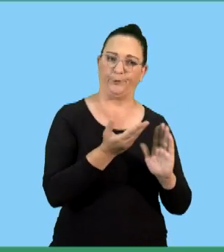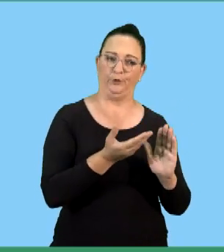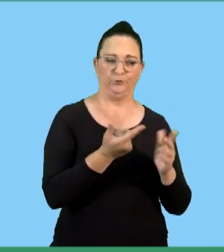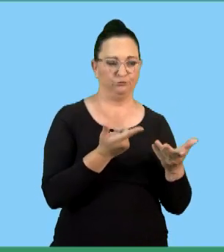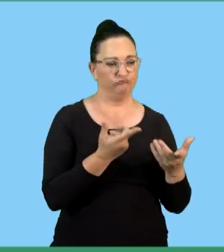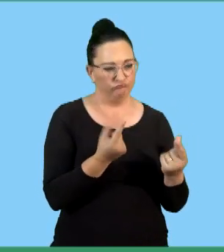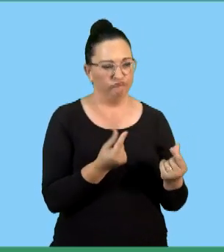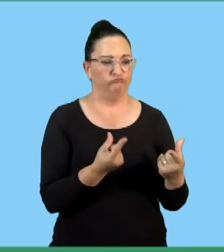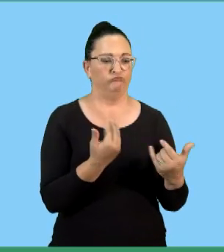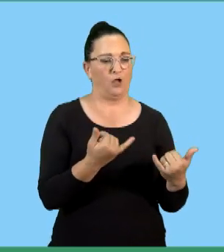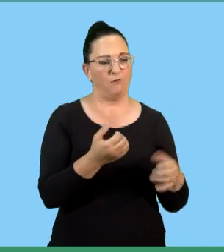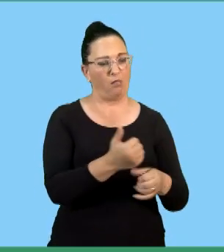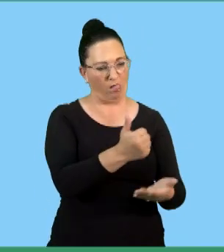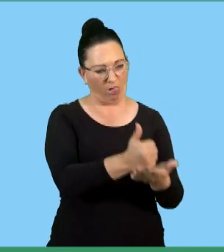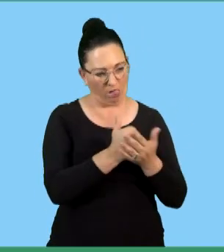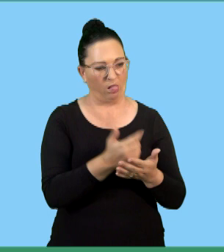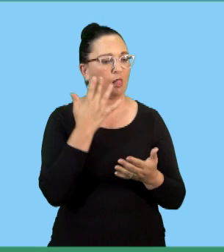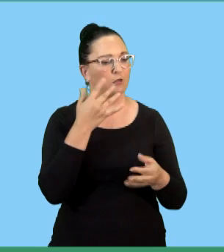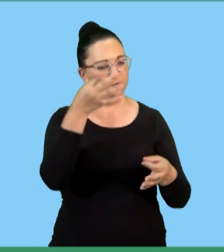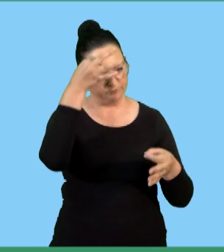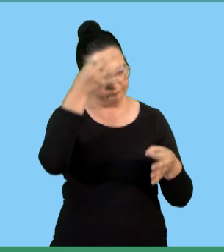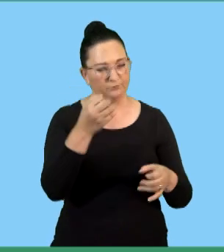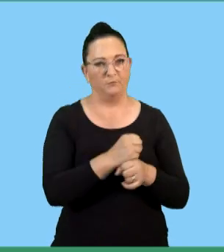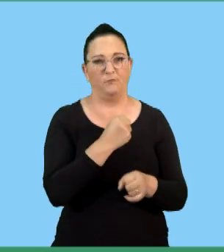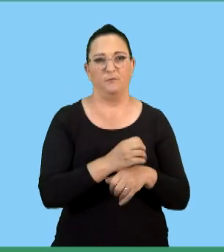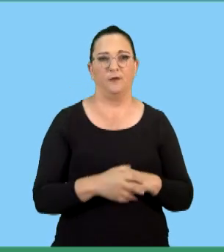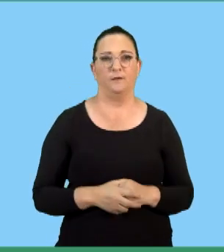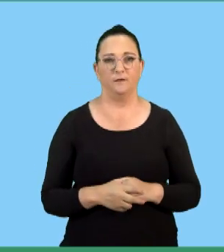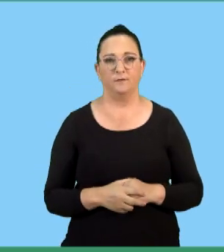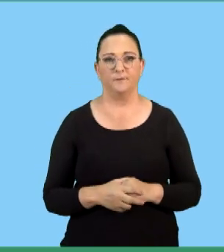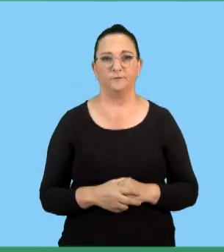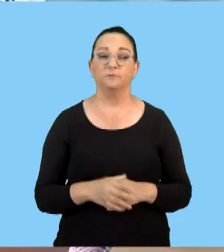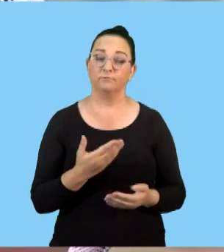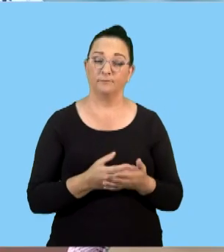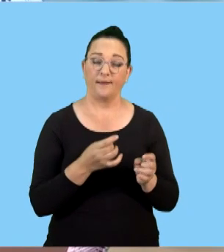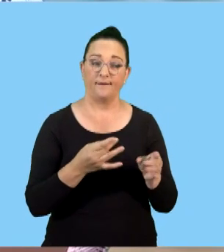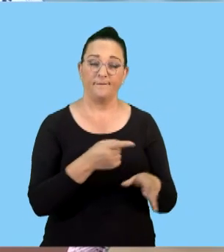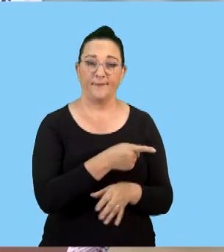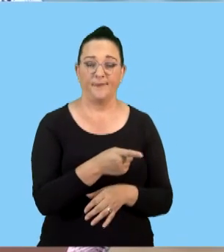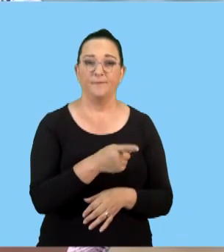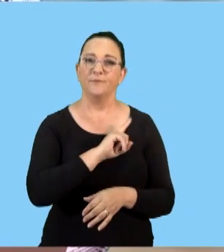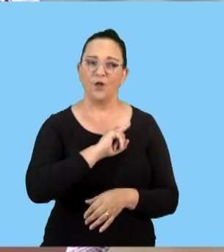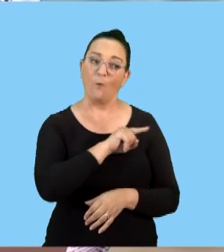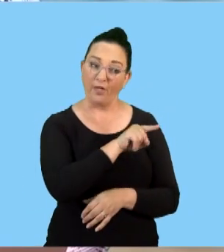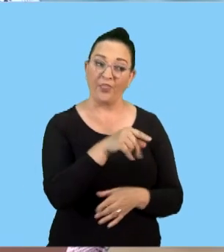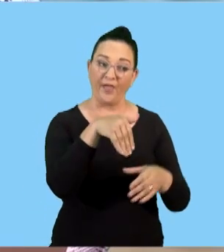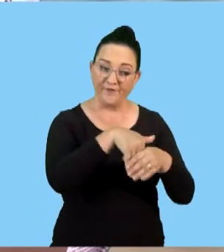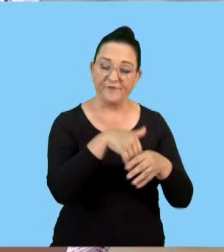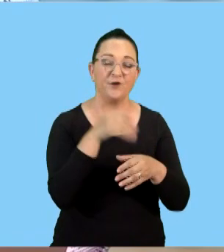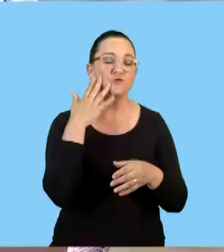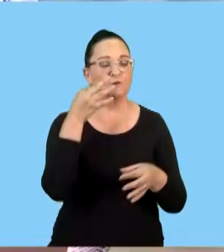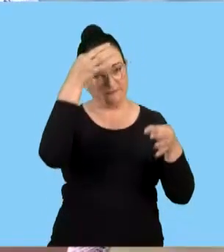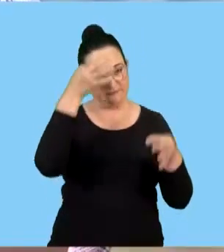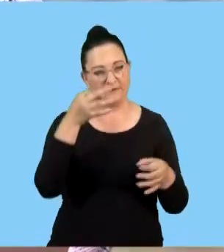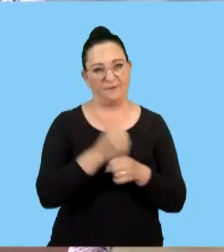accommodate employees in the decision making, because whatever decision that I'm making, it affects them. So they need to be involved in the